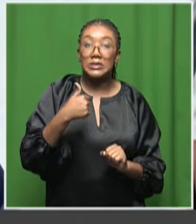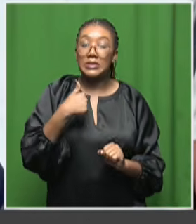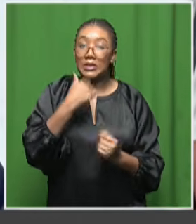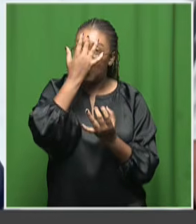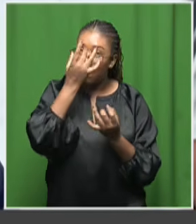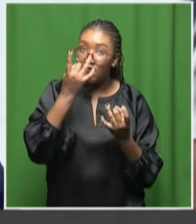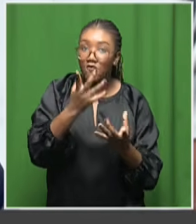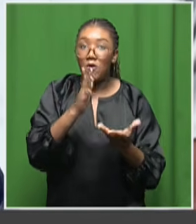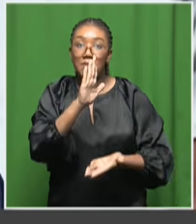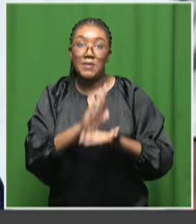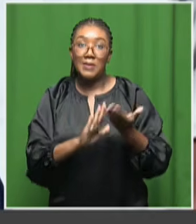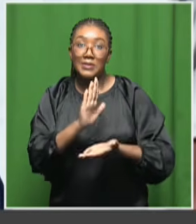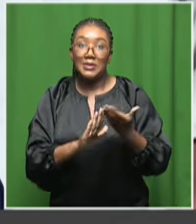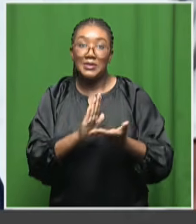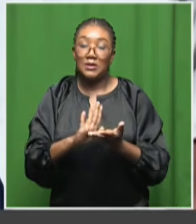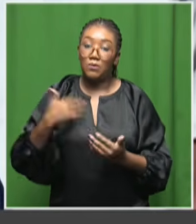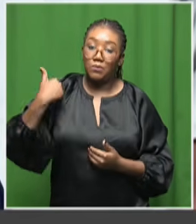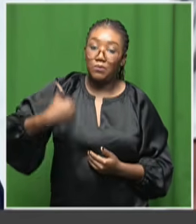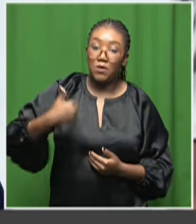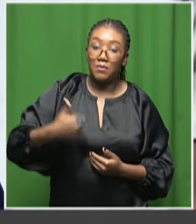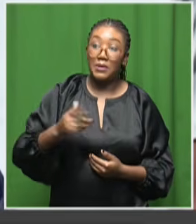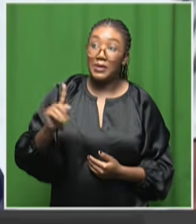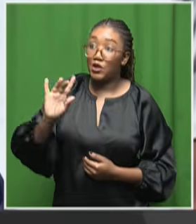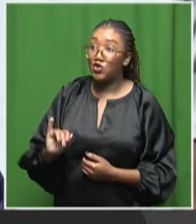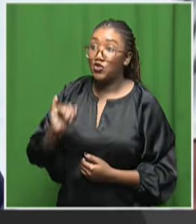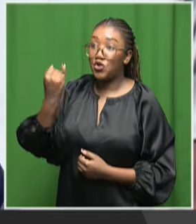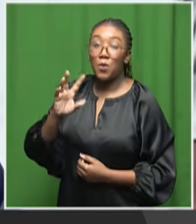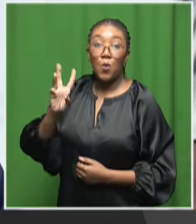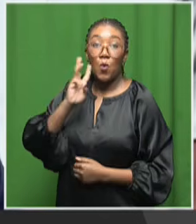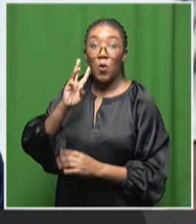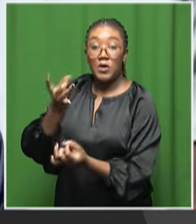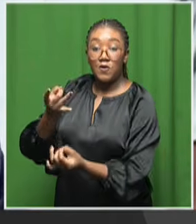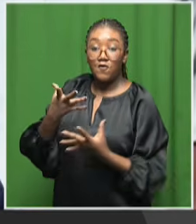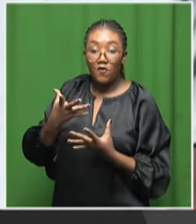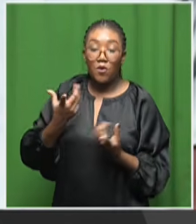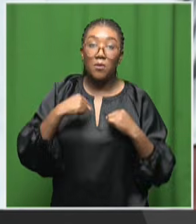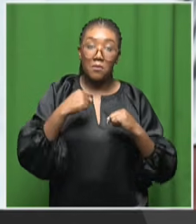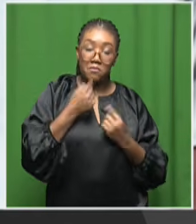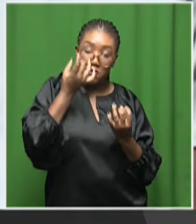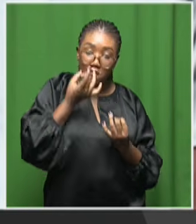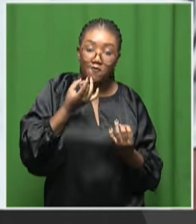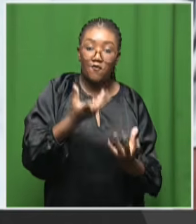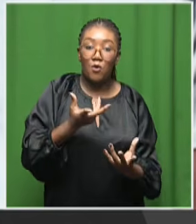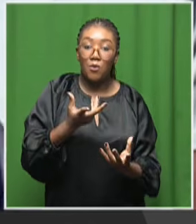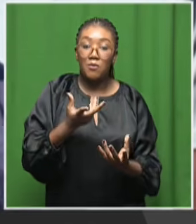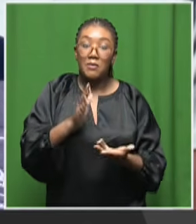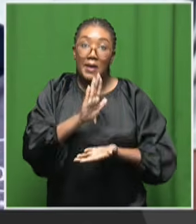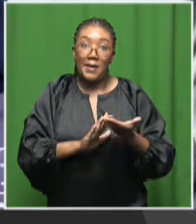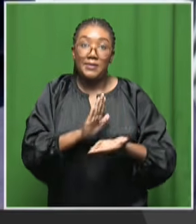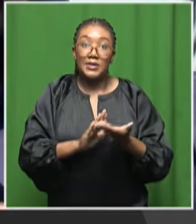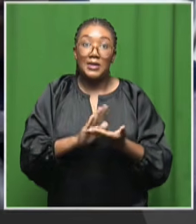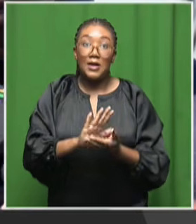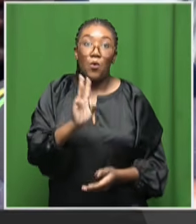updated them as and when Johannesburg Water updates us with the problem from